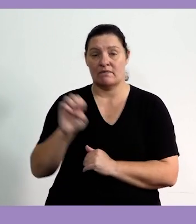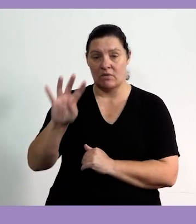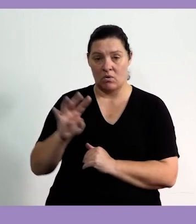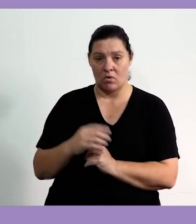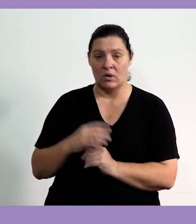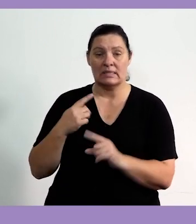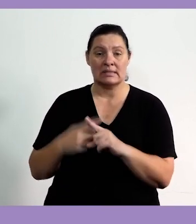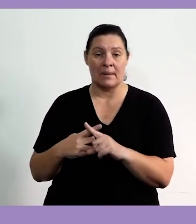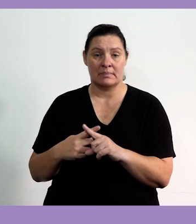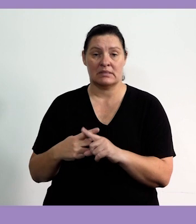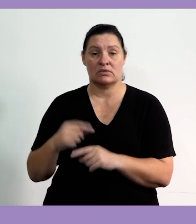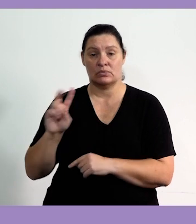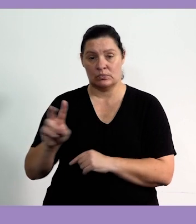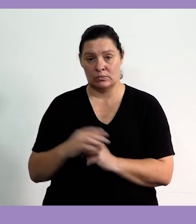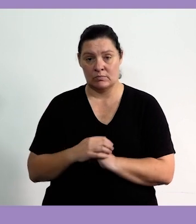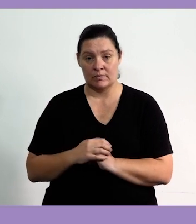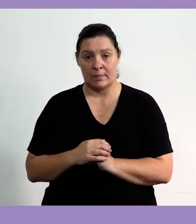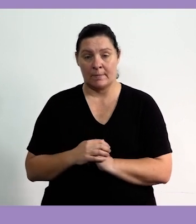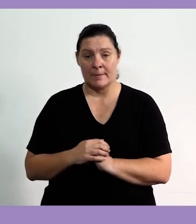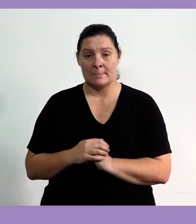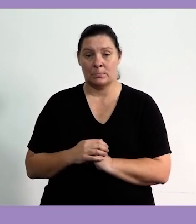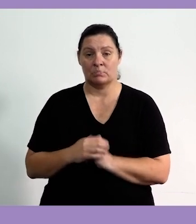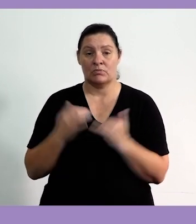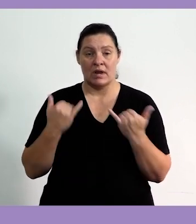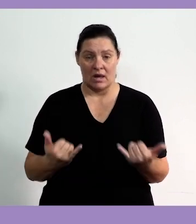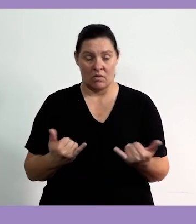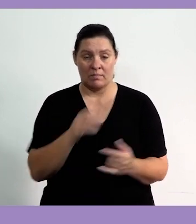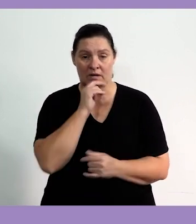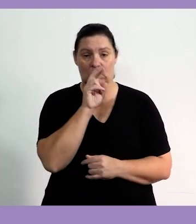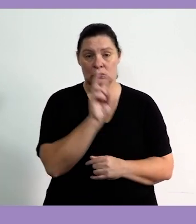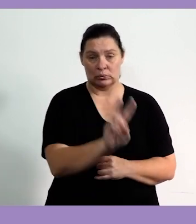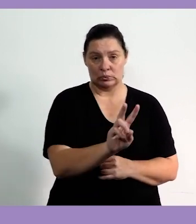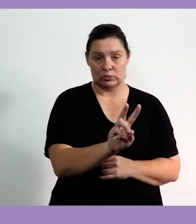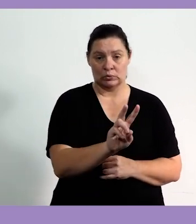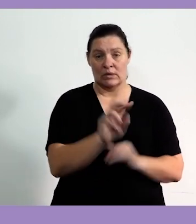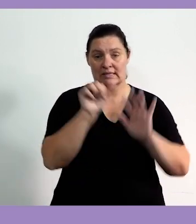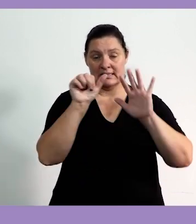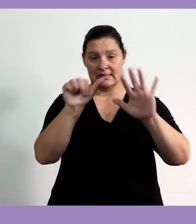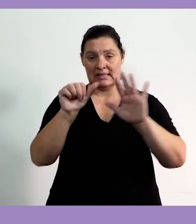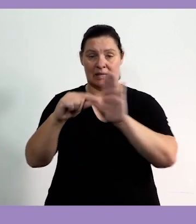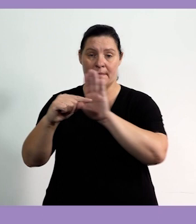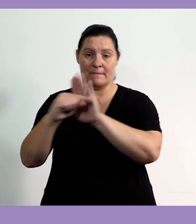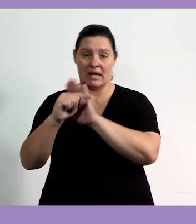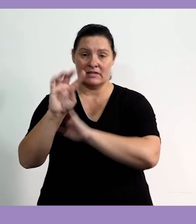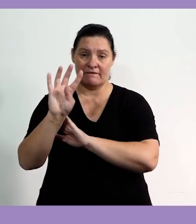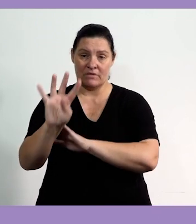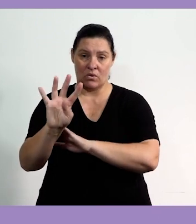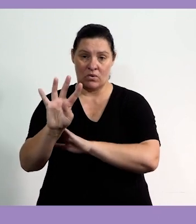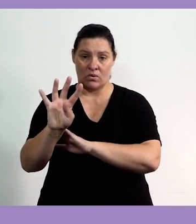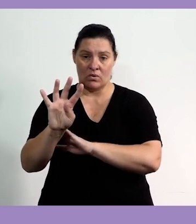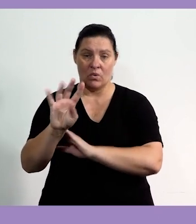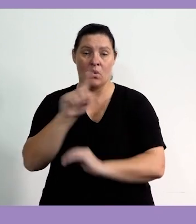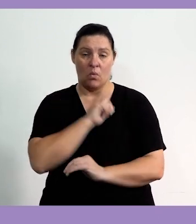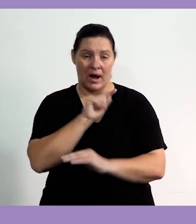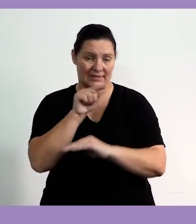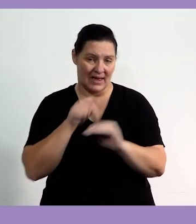the exponent 4 multiplied by 2. So this will be 2, and that is 6 minus